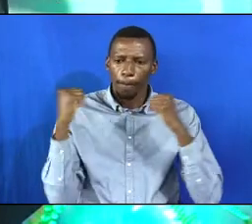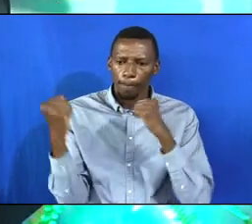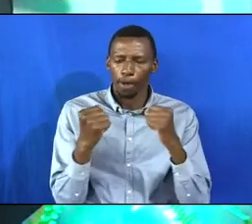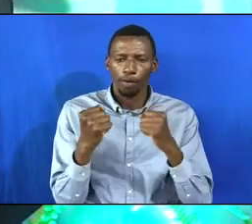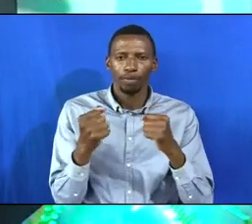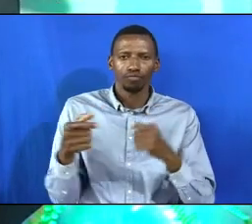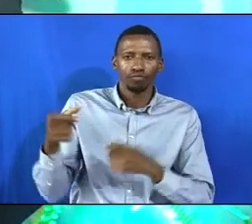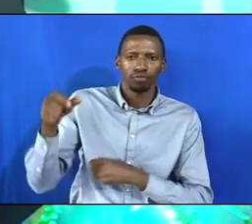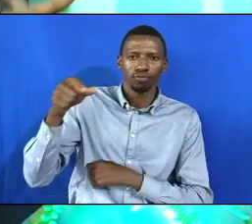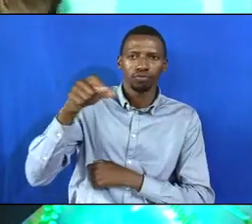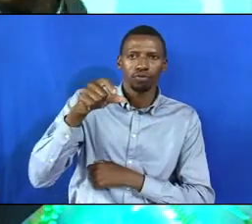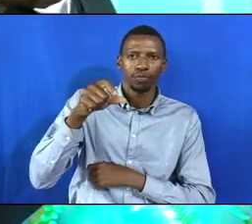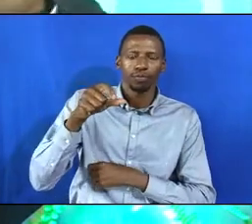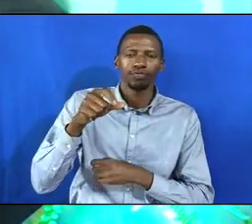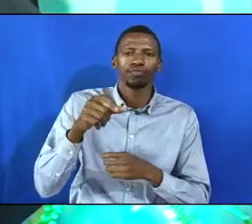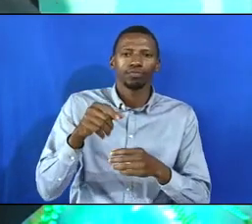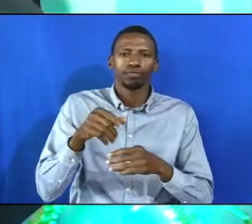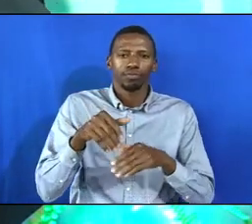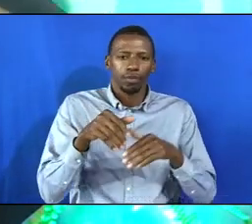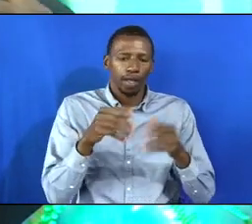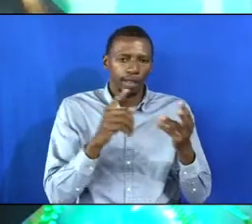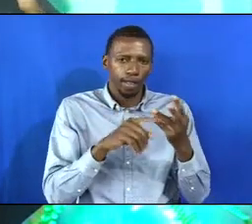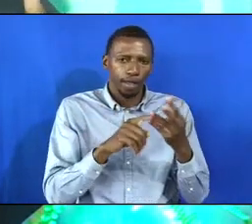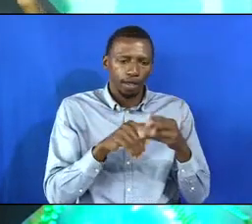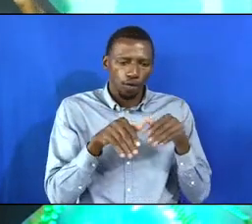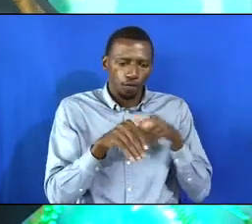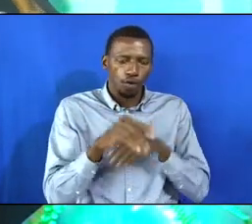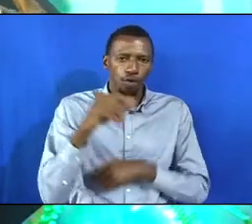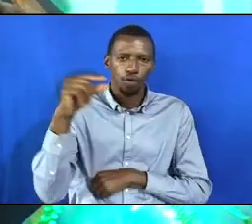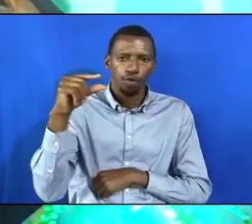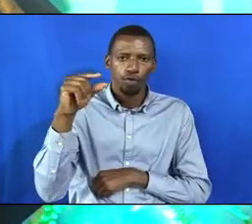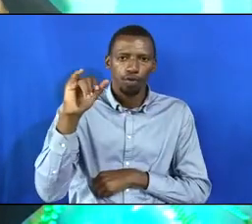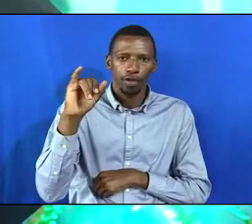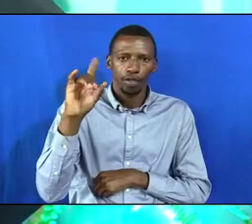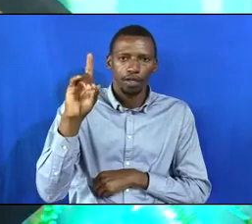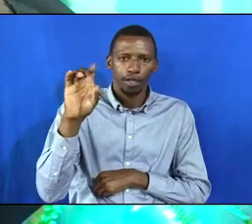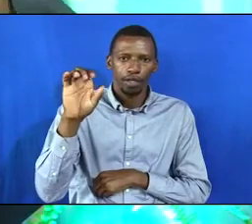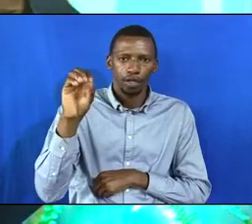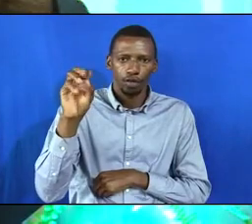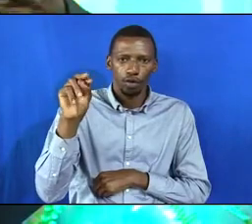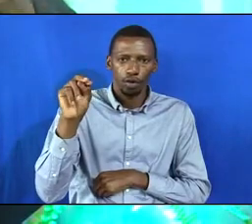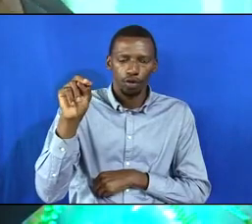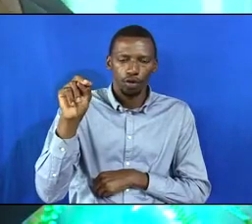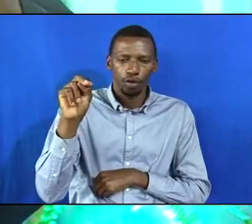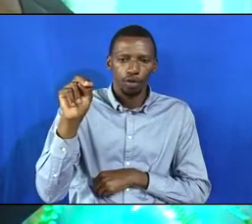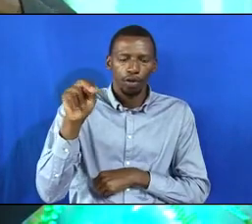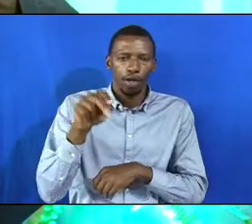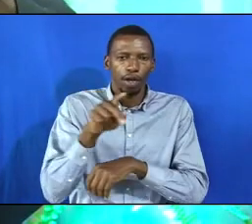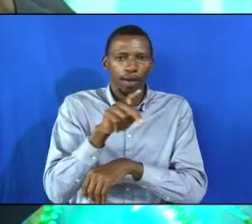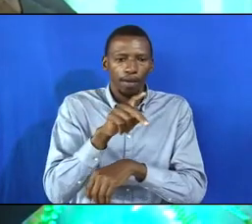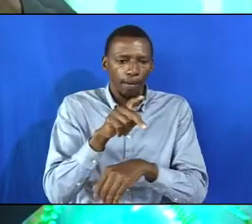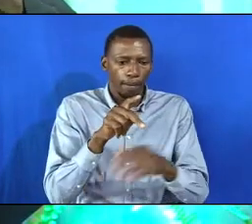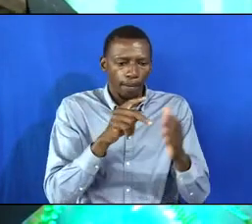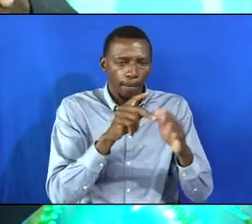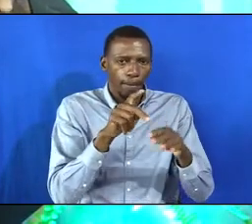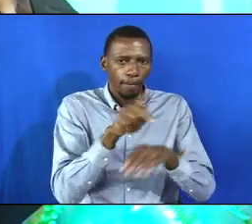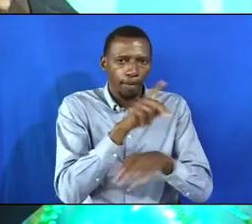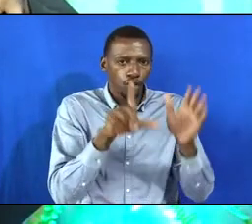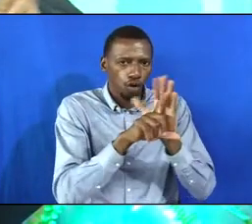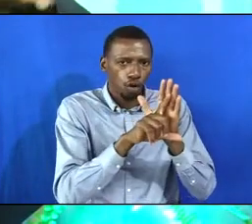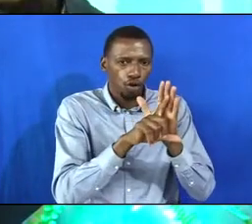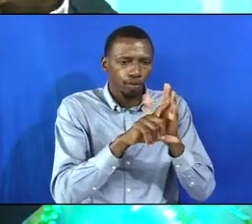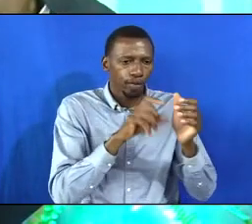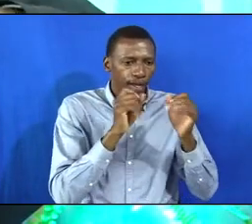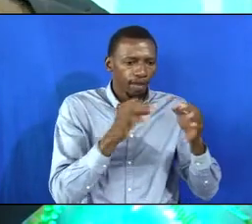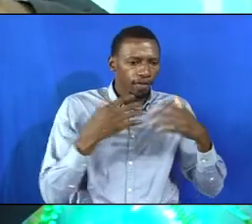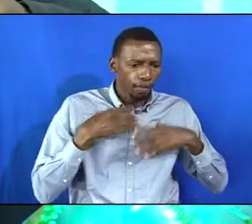Gideon's principle, ordinarily, traditionally, where do we have more people attending the